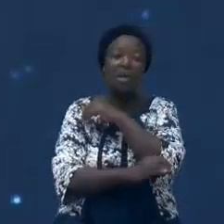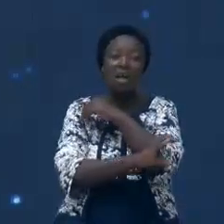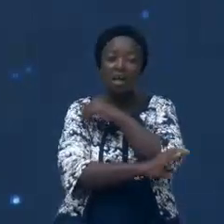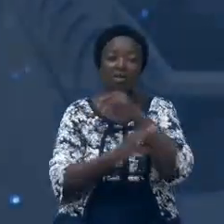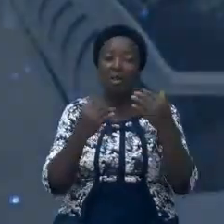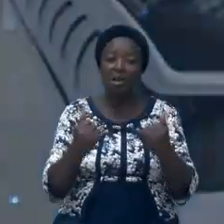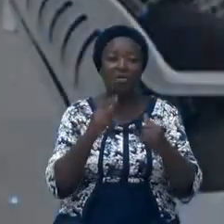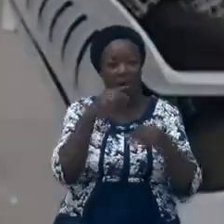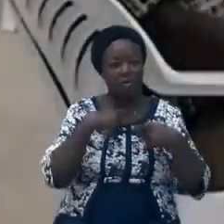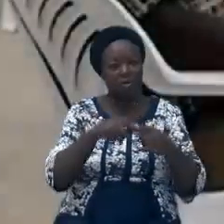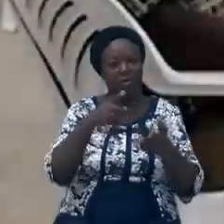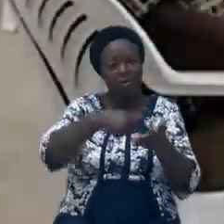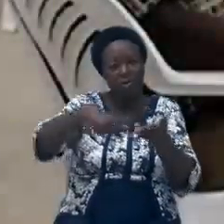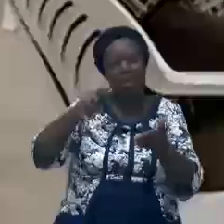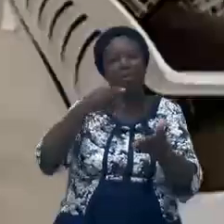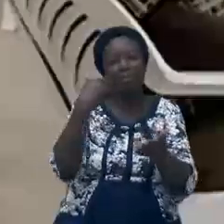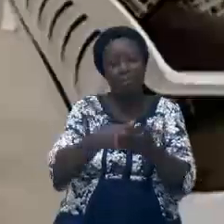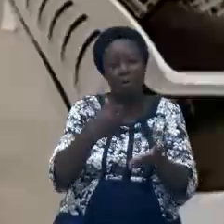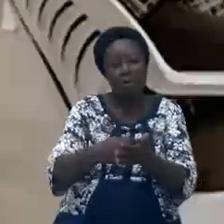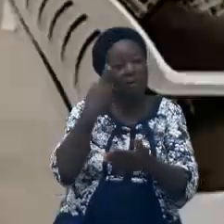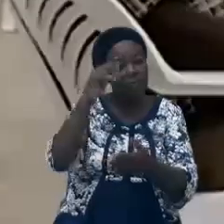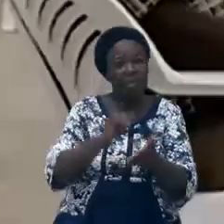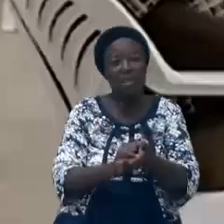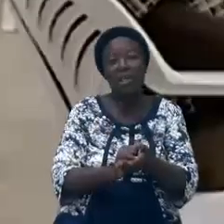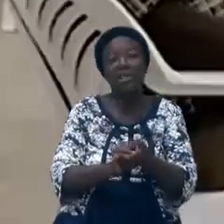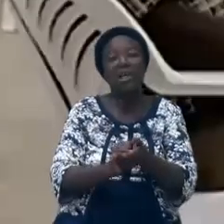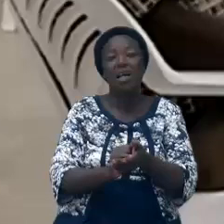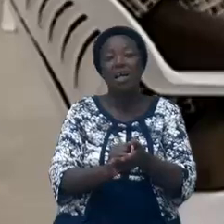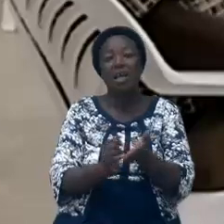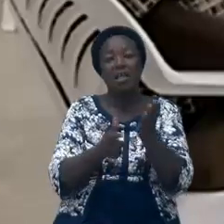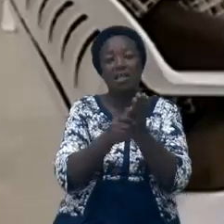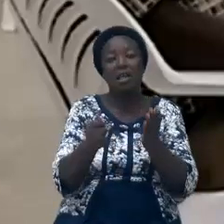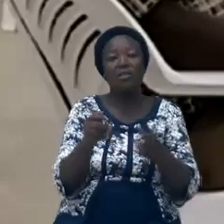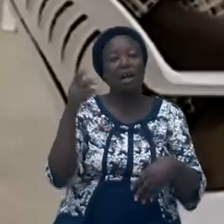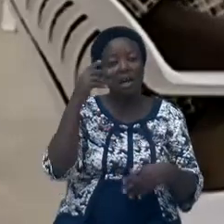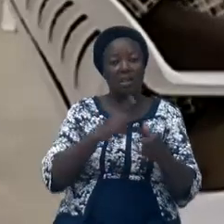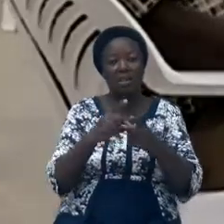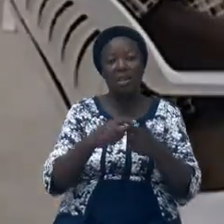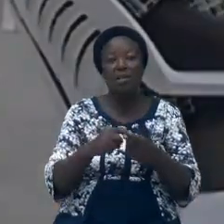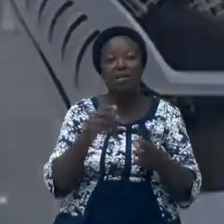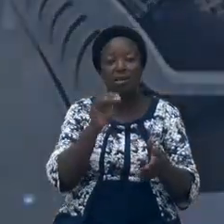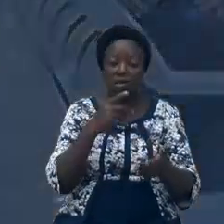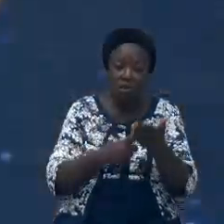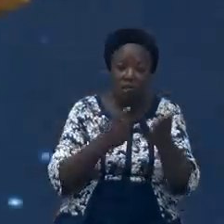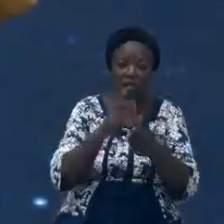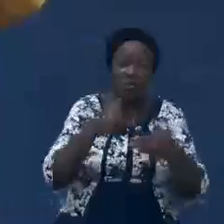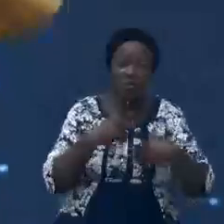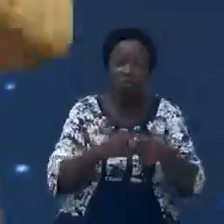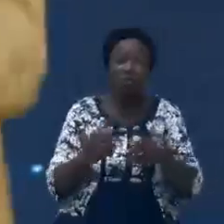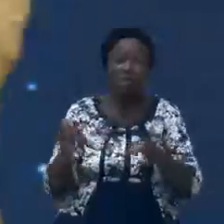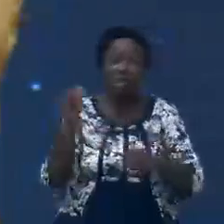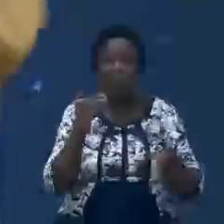another country, you have to go and pay money for that ticket. And sometimes, all